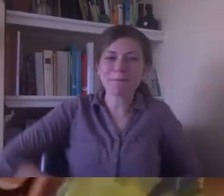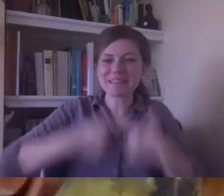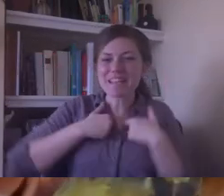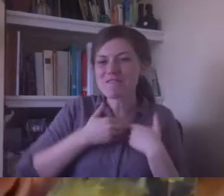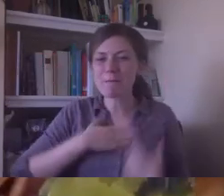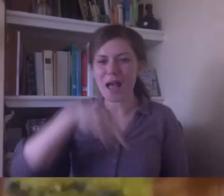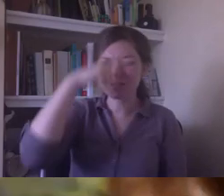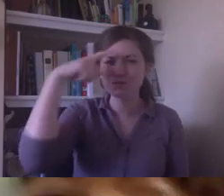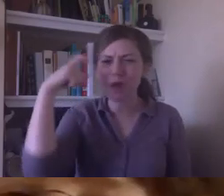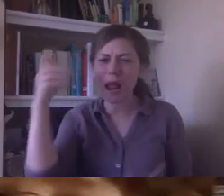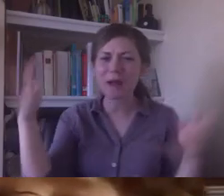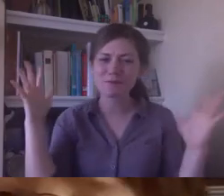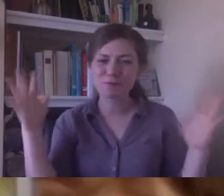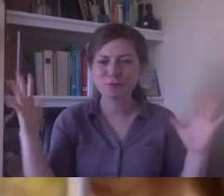Do